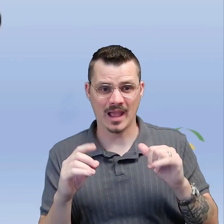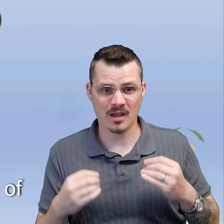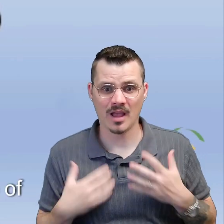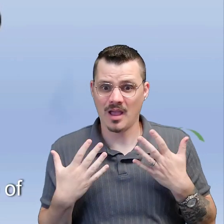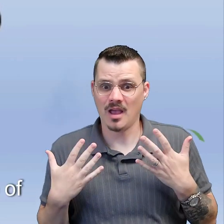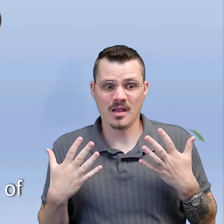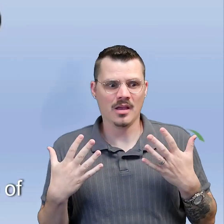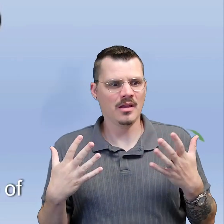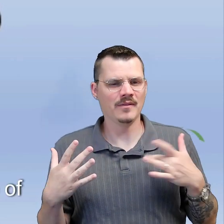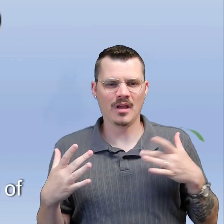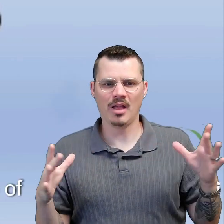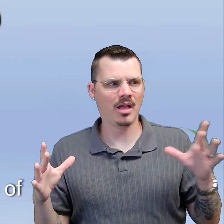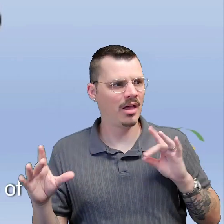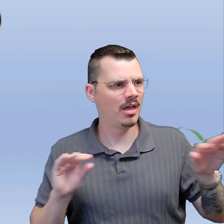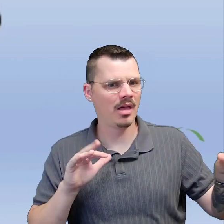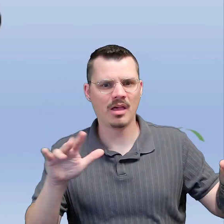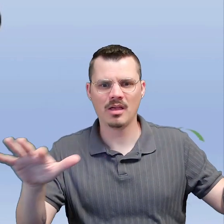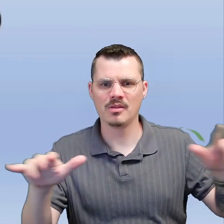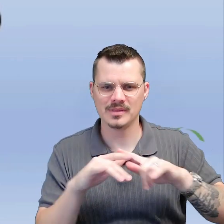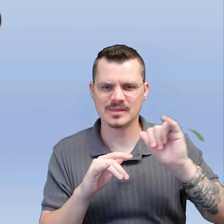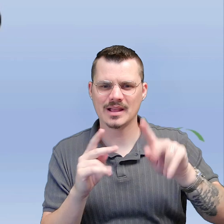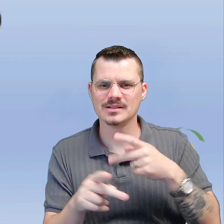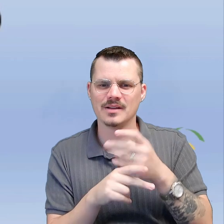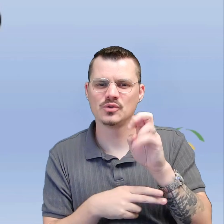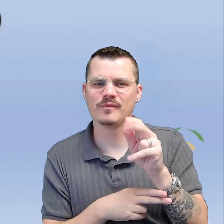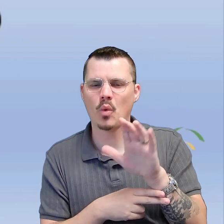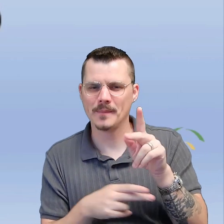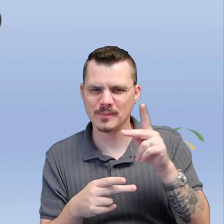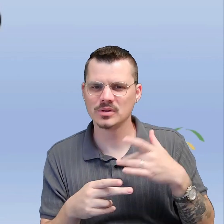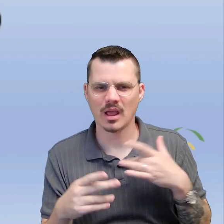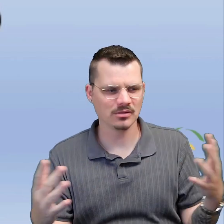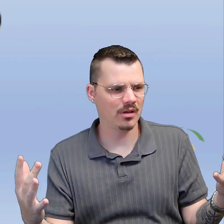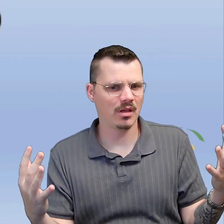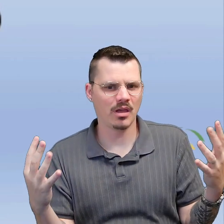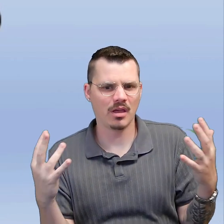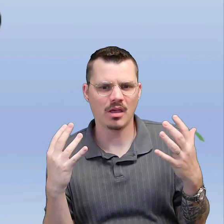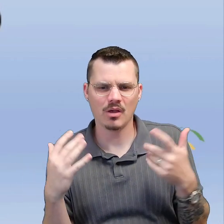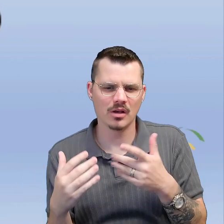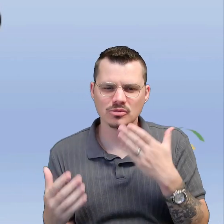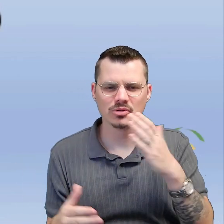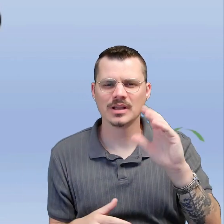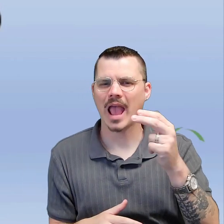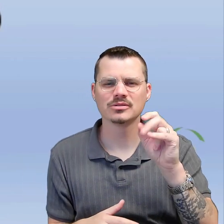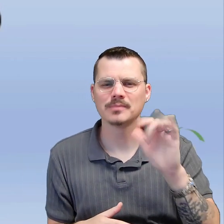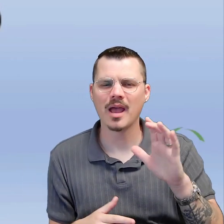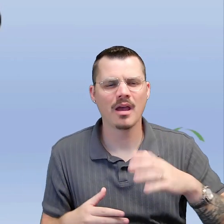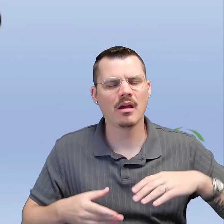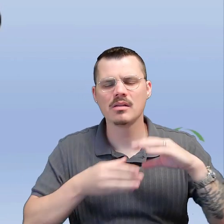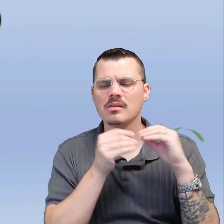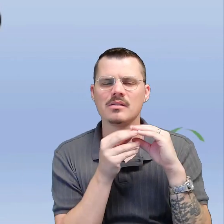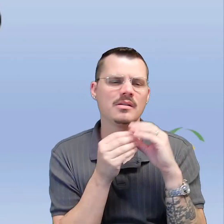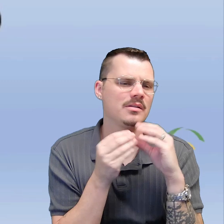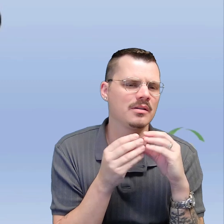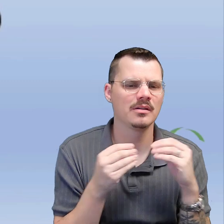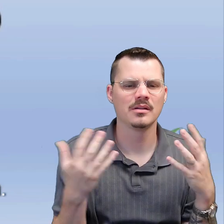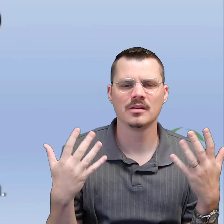magnetic when a person is at a certain stage of euphoria. People are just drawn to them. They're so charismatic. They're so